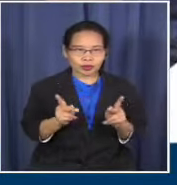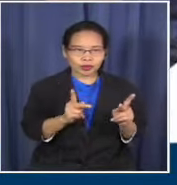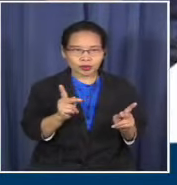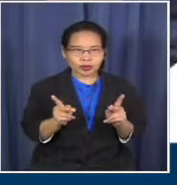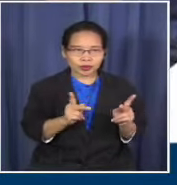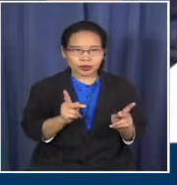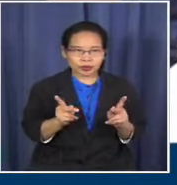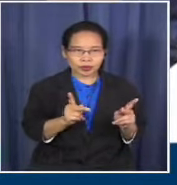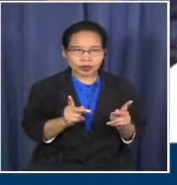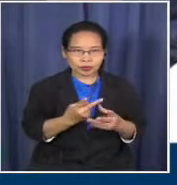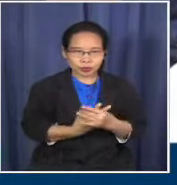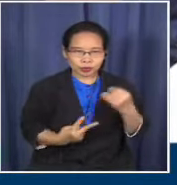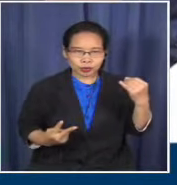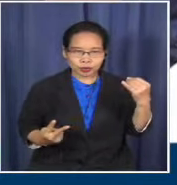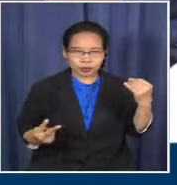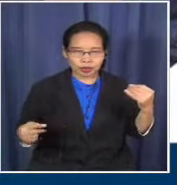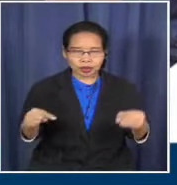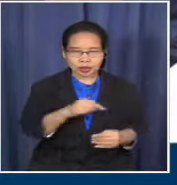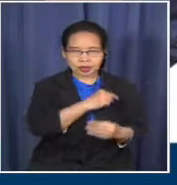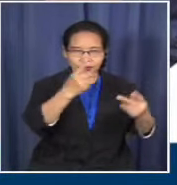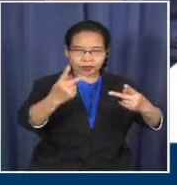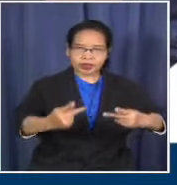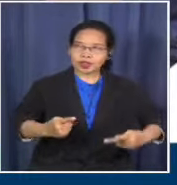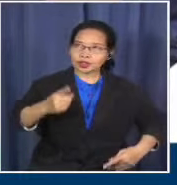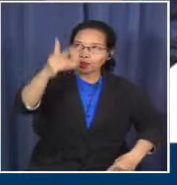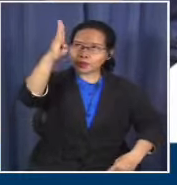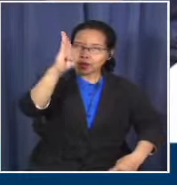can criticize.